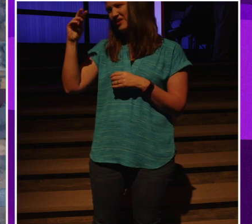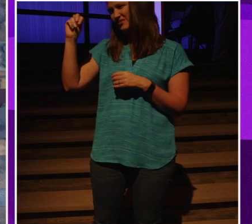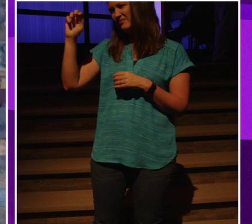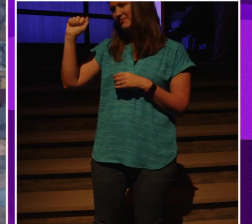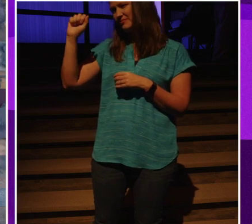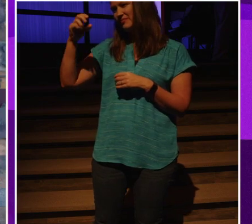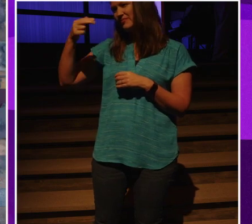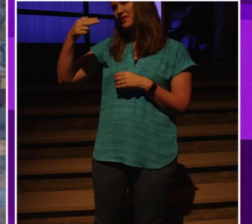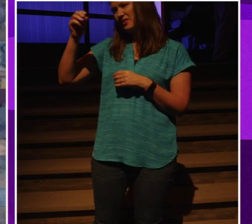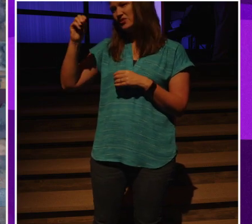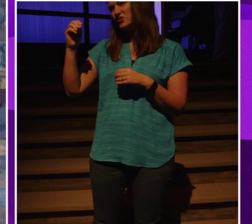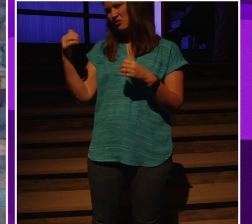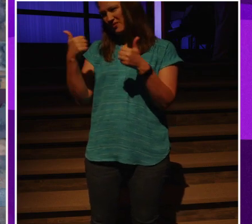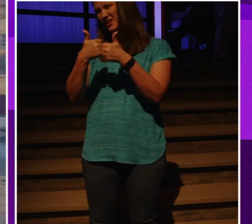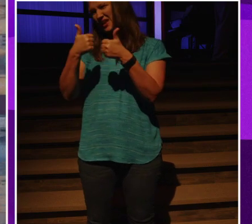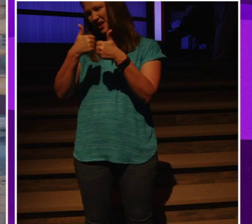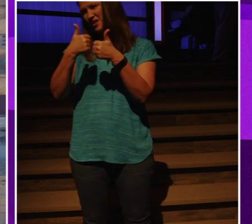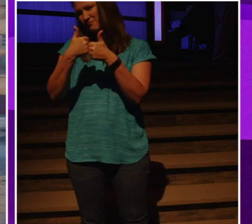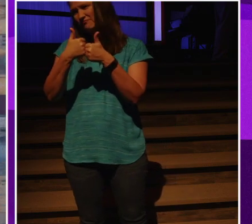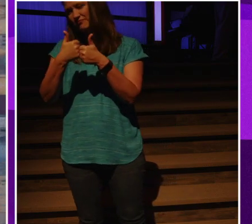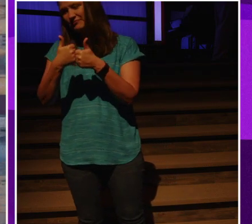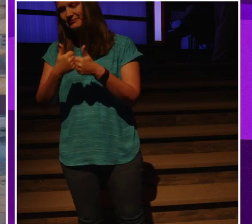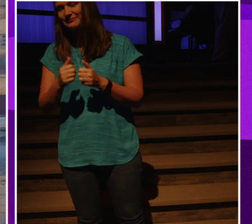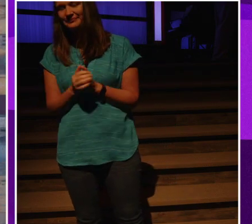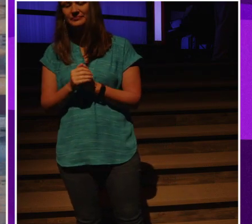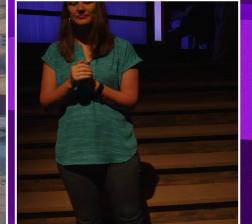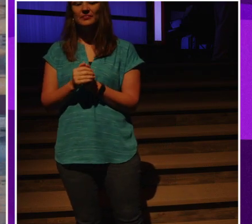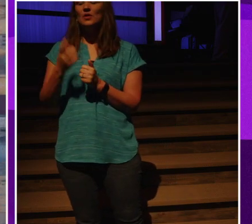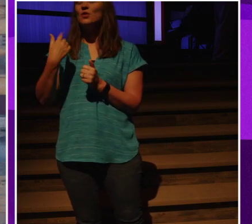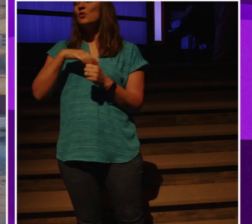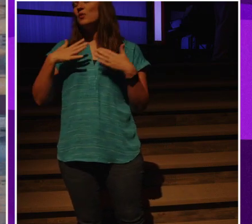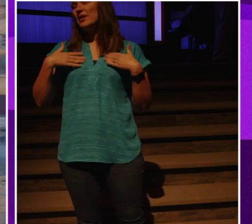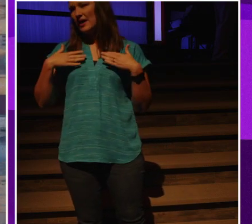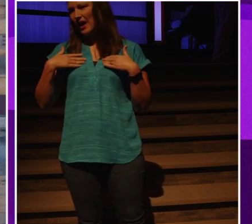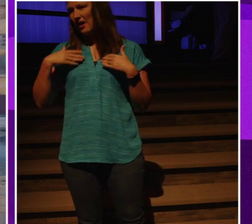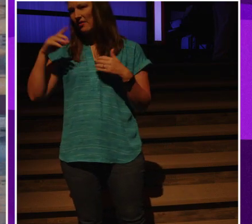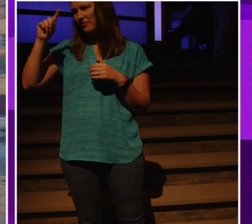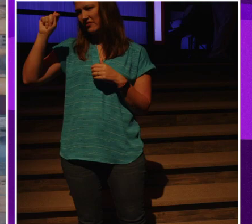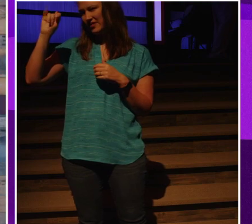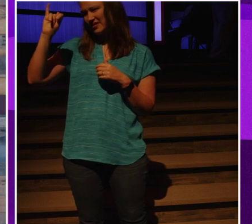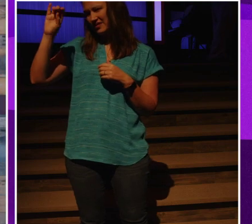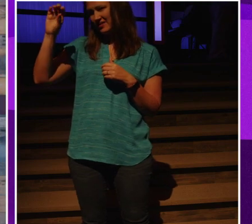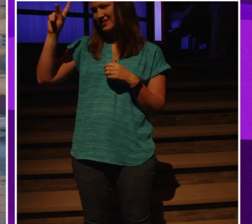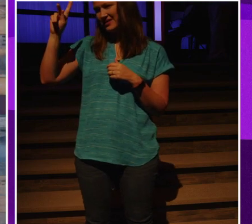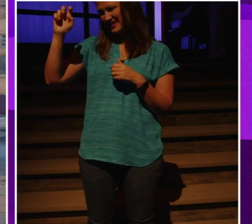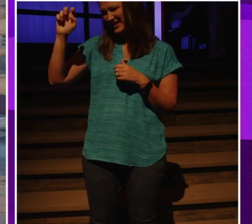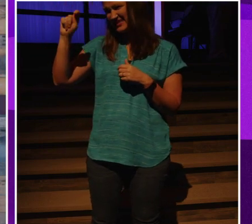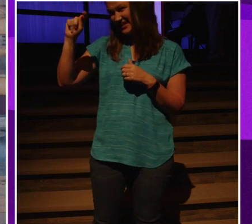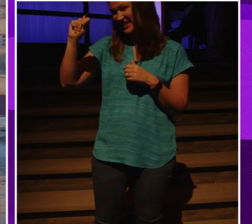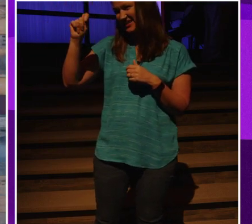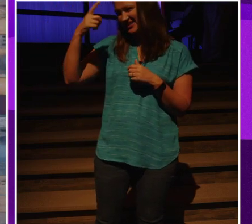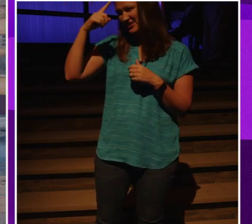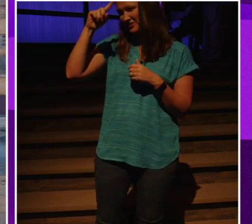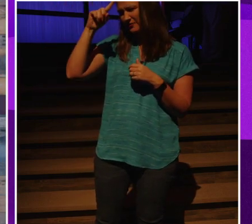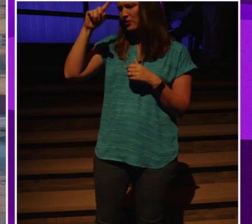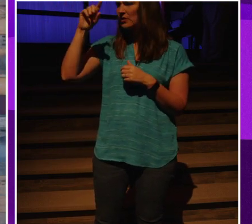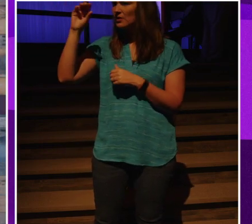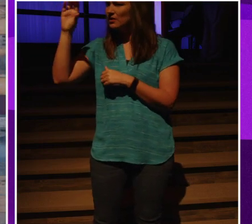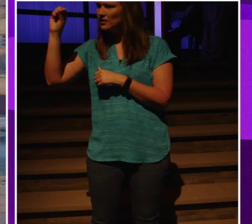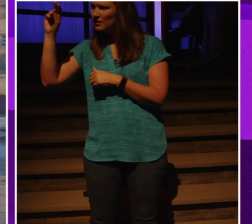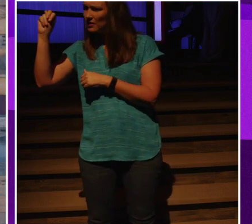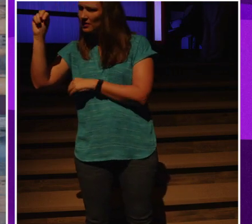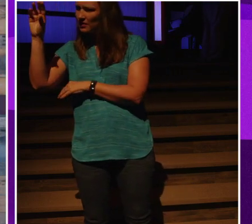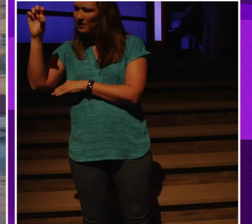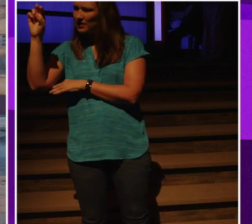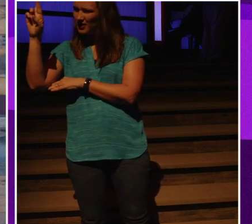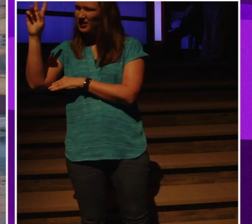fourth grade boys and their dads. We still have some tickets for the David Phelps and Mickey Bell concert. Stop by a Welcome Center